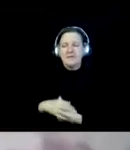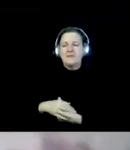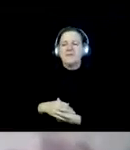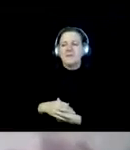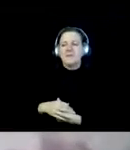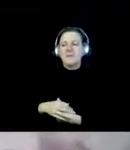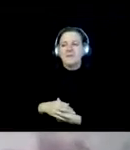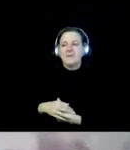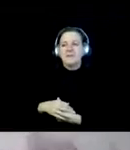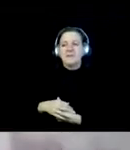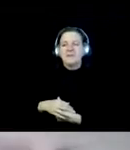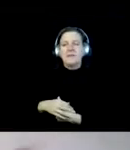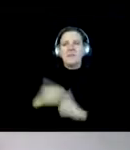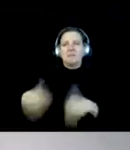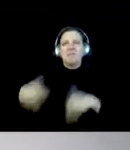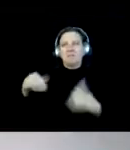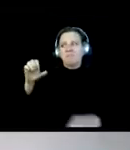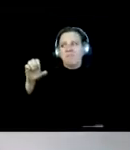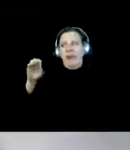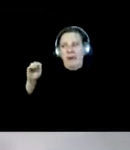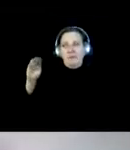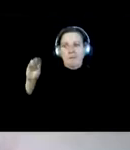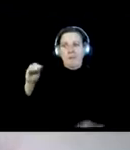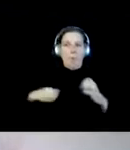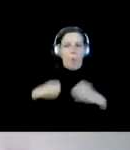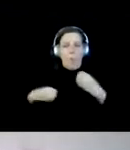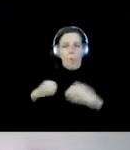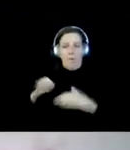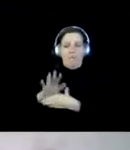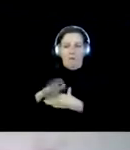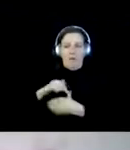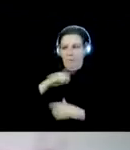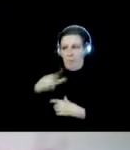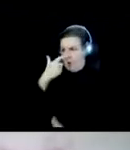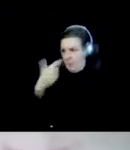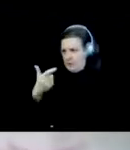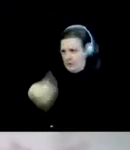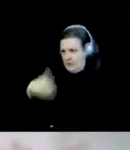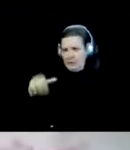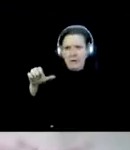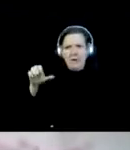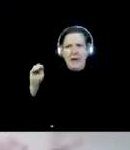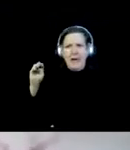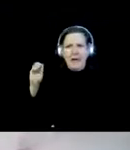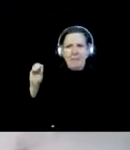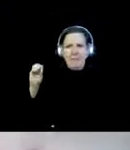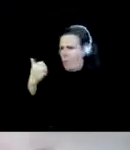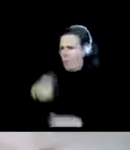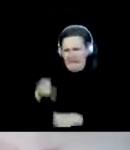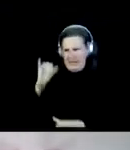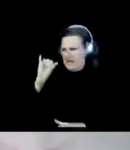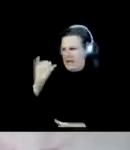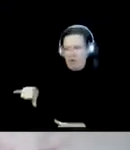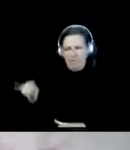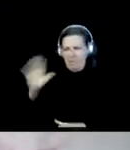emo film. Like, I think when we were watching it within the show, I was like, wow, this is so emo. Like, I didn't remember it being